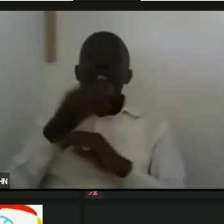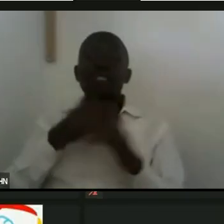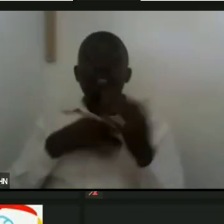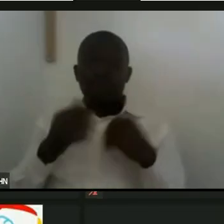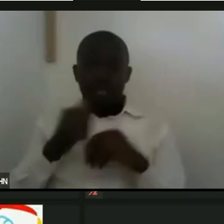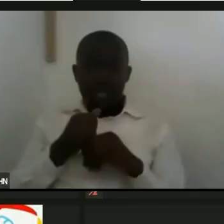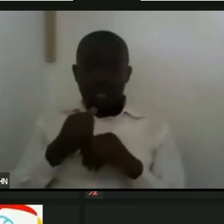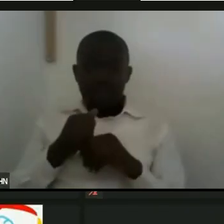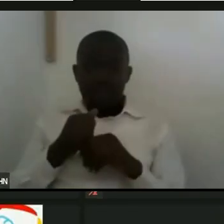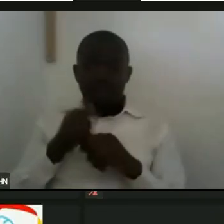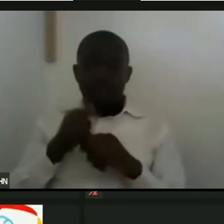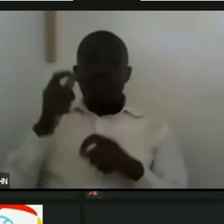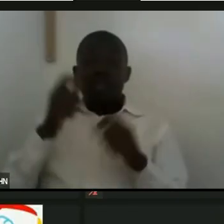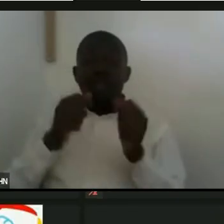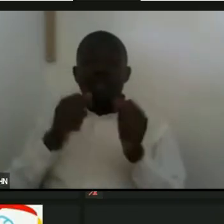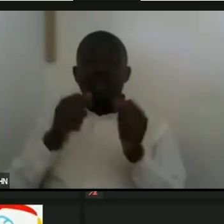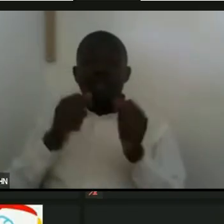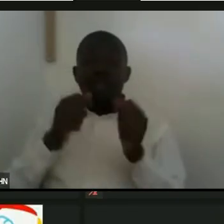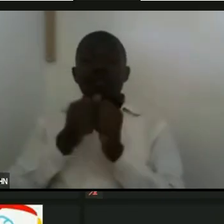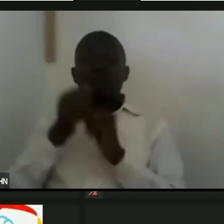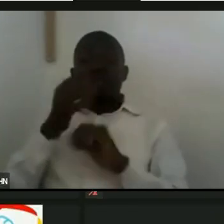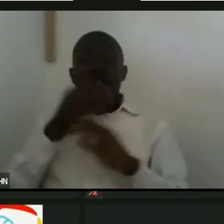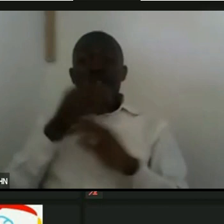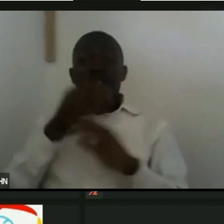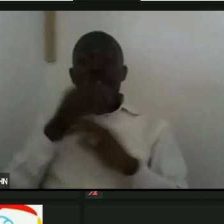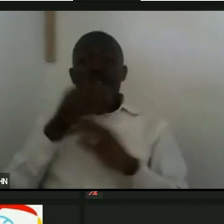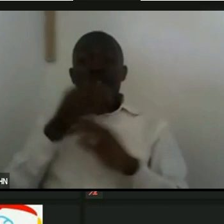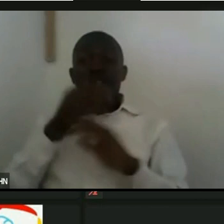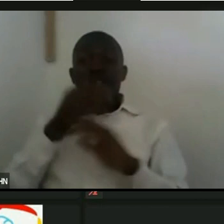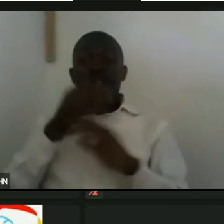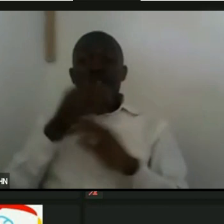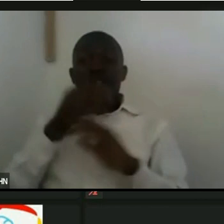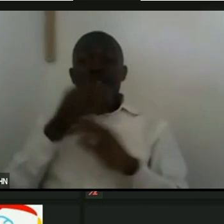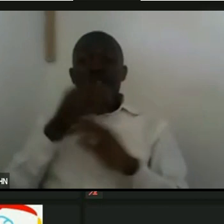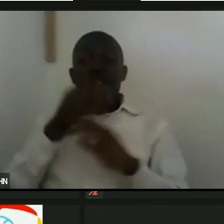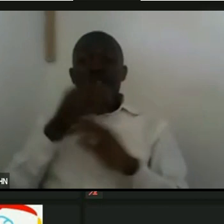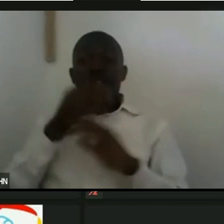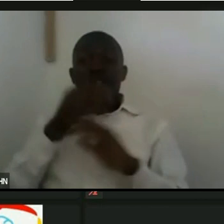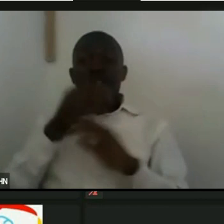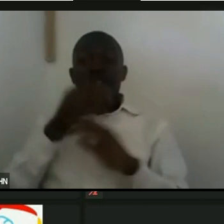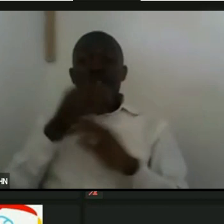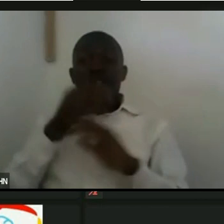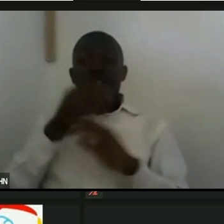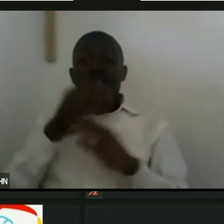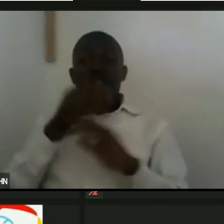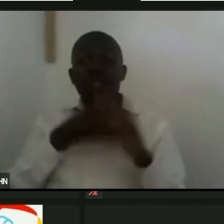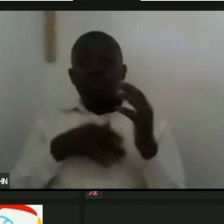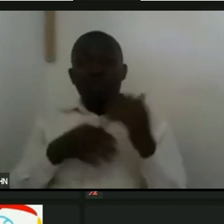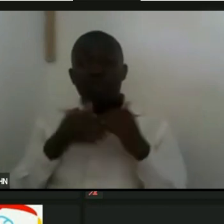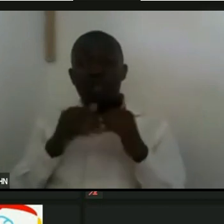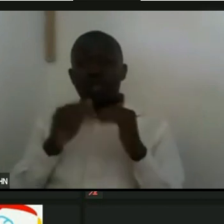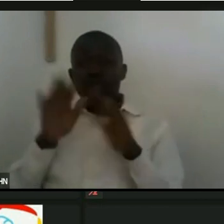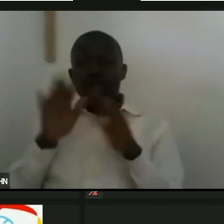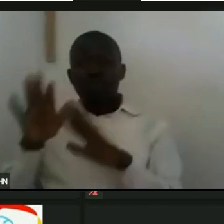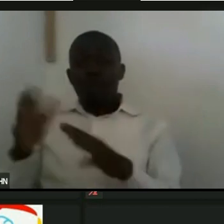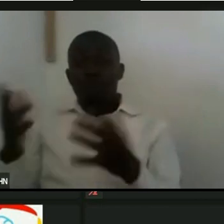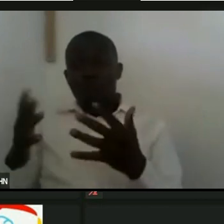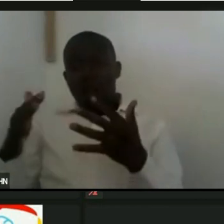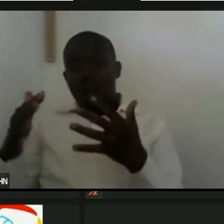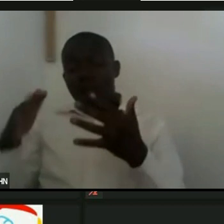in low and middle income countries, as Musanda pointed out. So we cannot go all over the place. Be